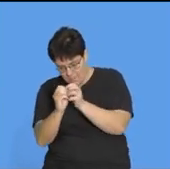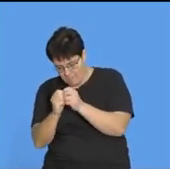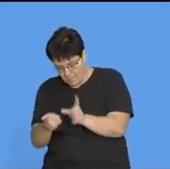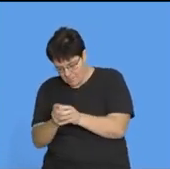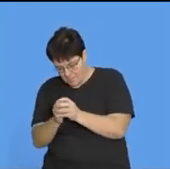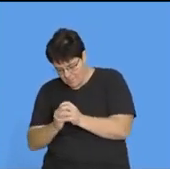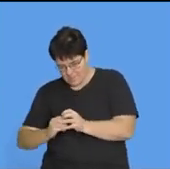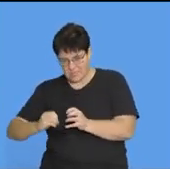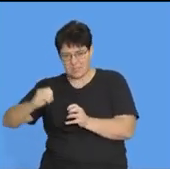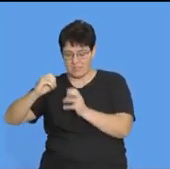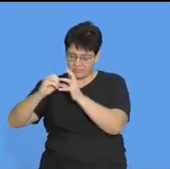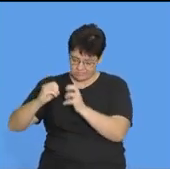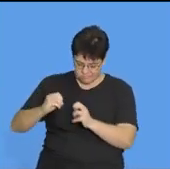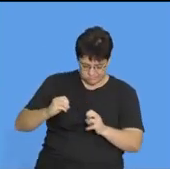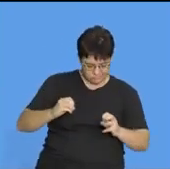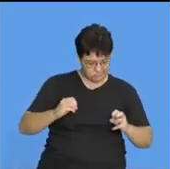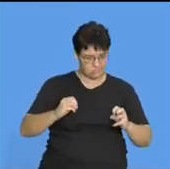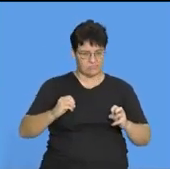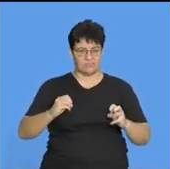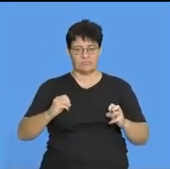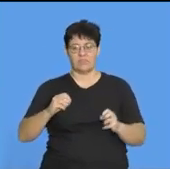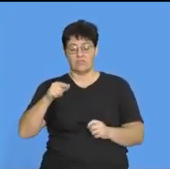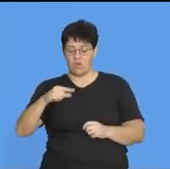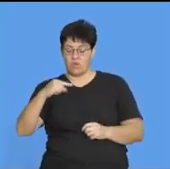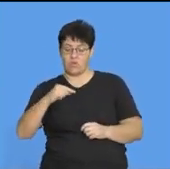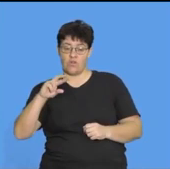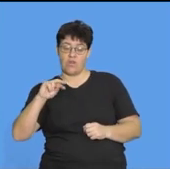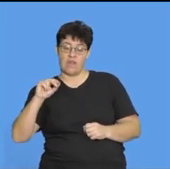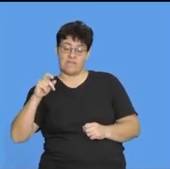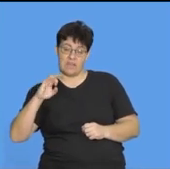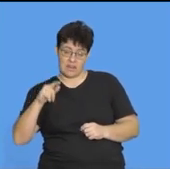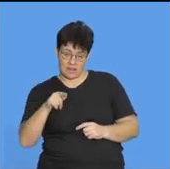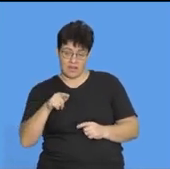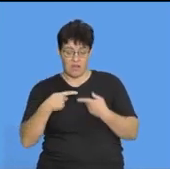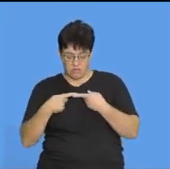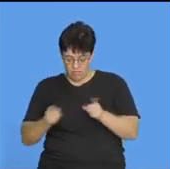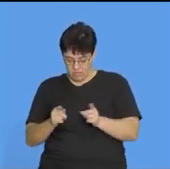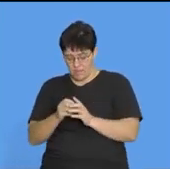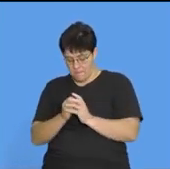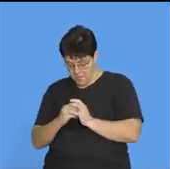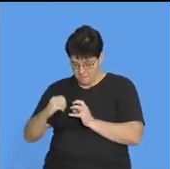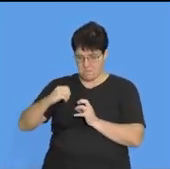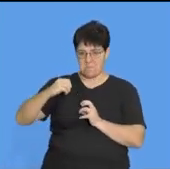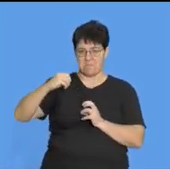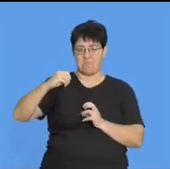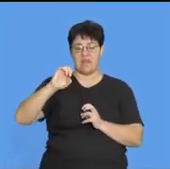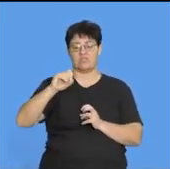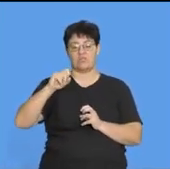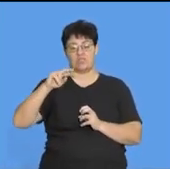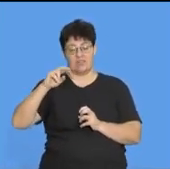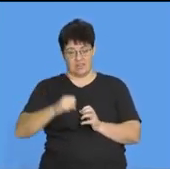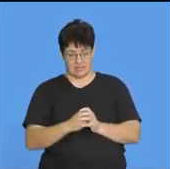corpus luteum, the Grafting follicle, stimulates the release of estrogen. So the